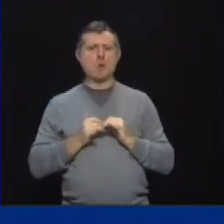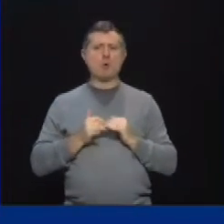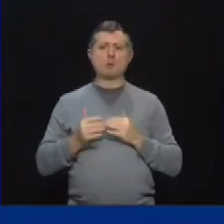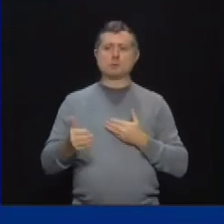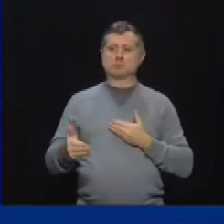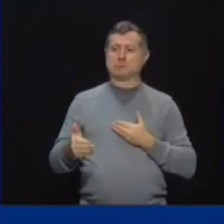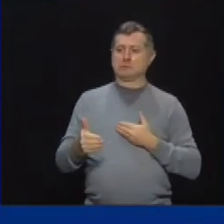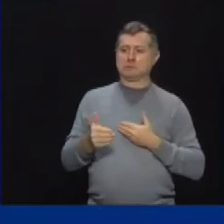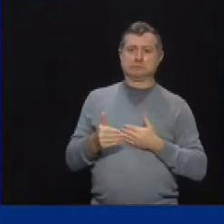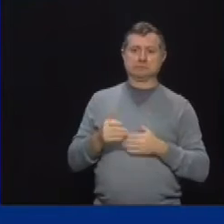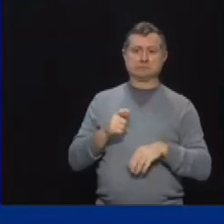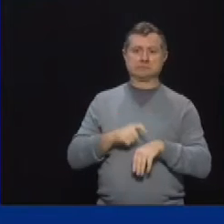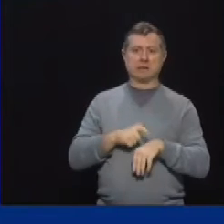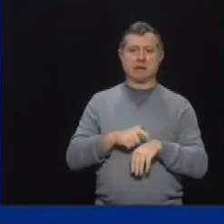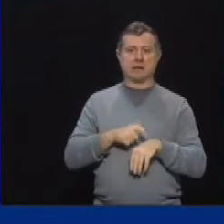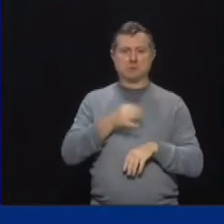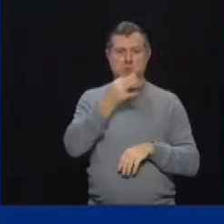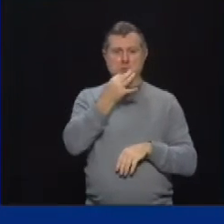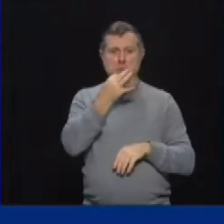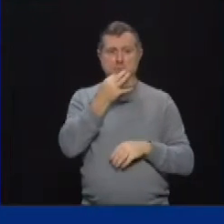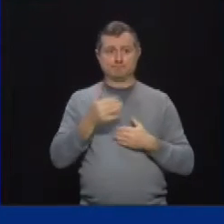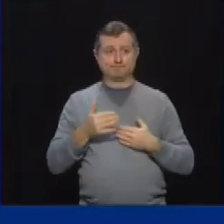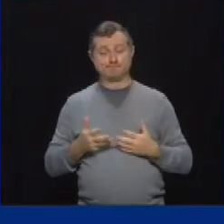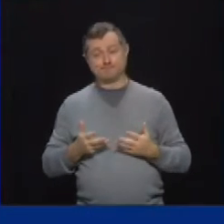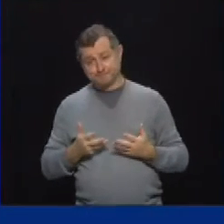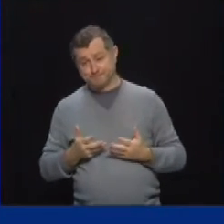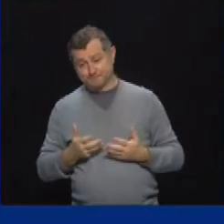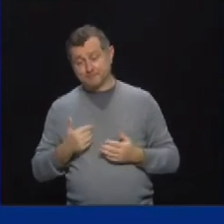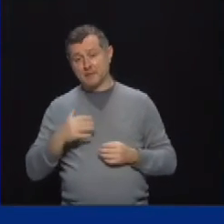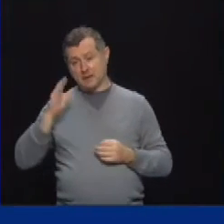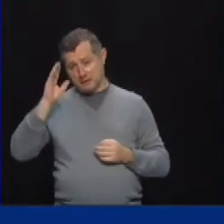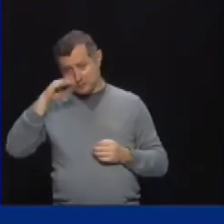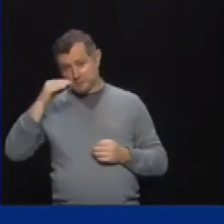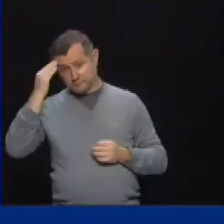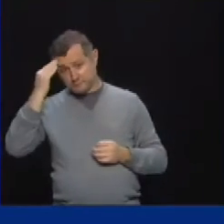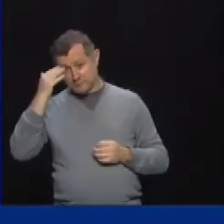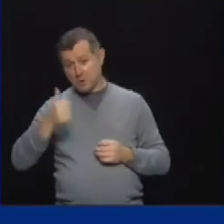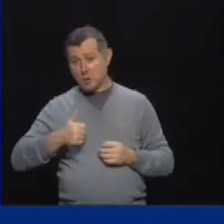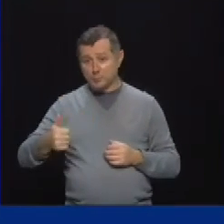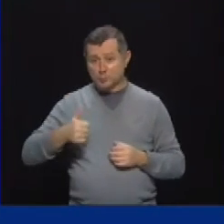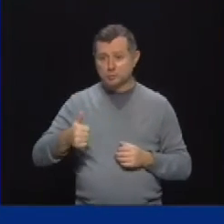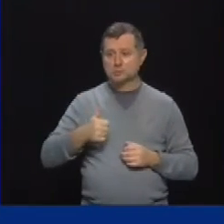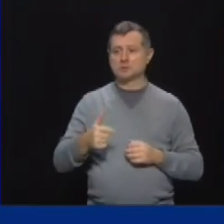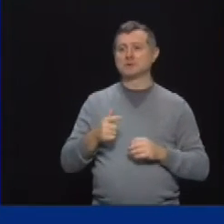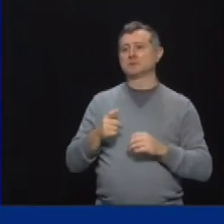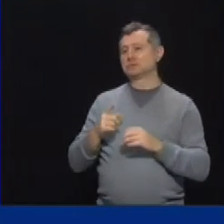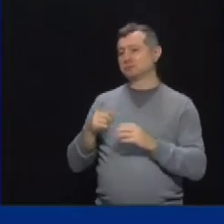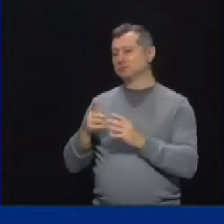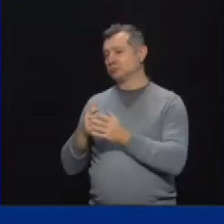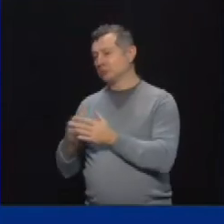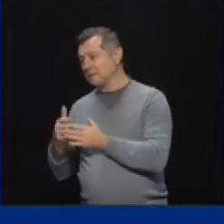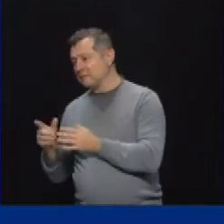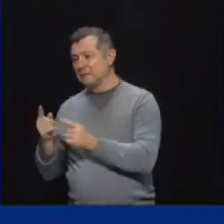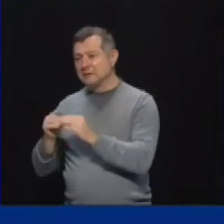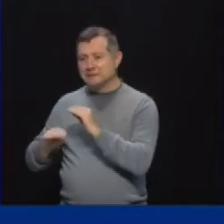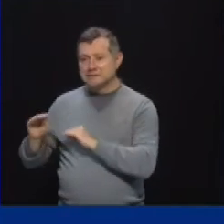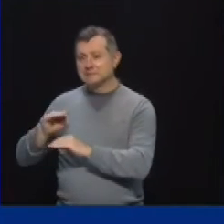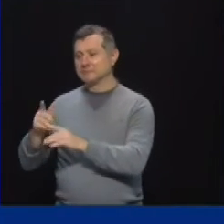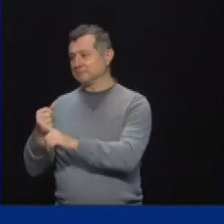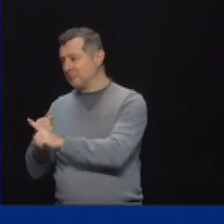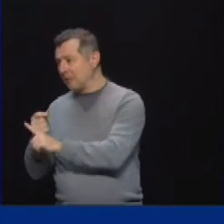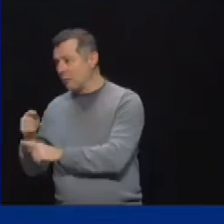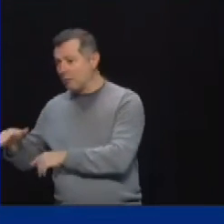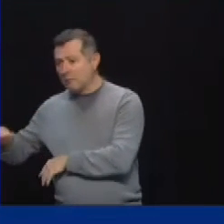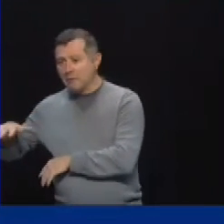all kinds of projects my entire life, I'm aware of transportation studies, draft environmental impact statements, full